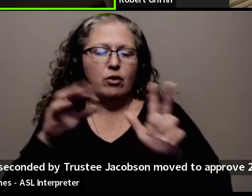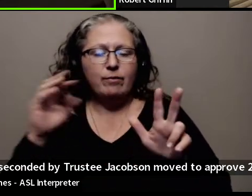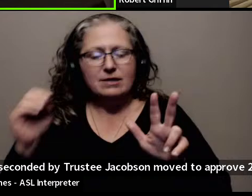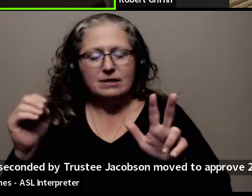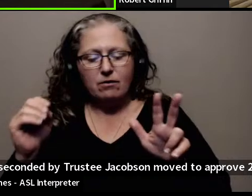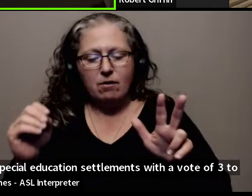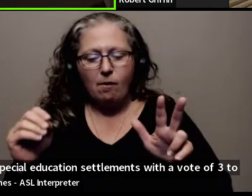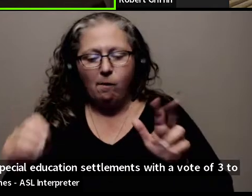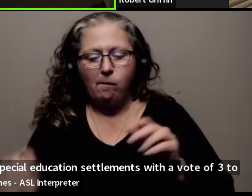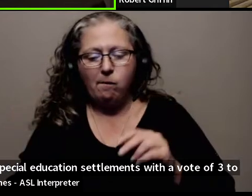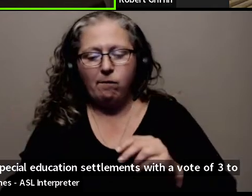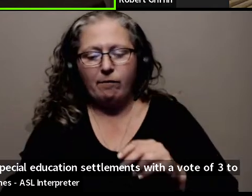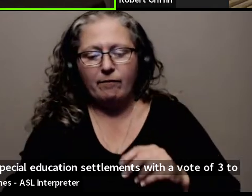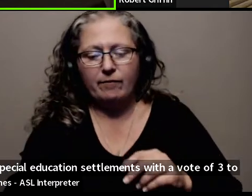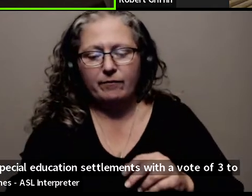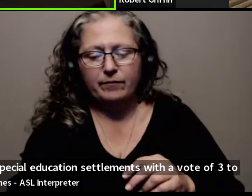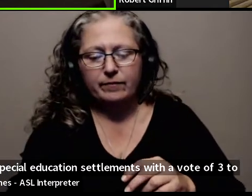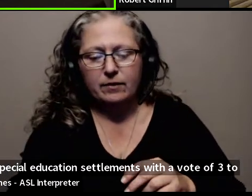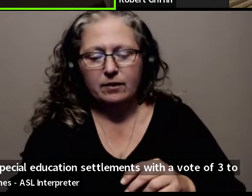3-0.